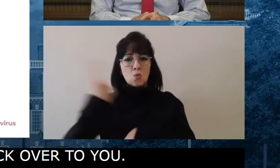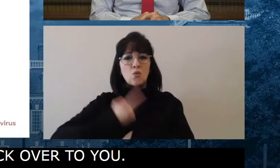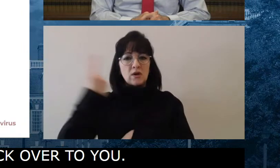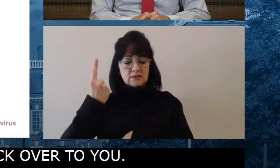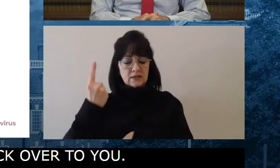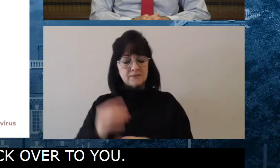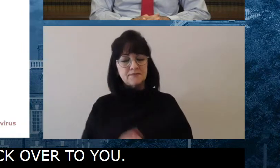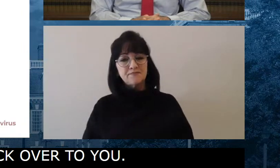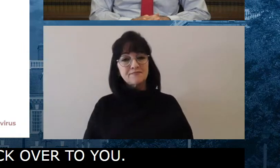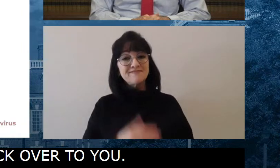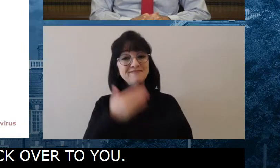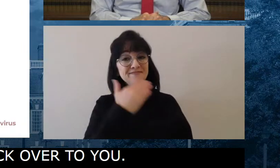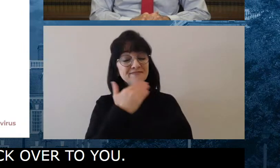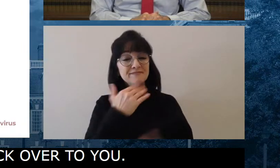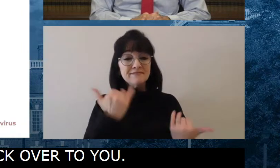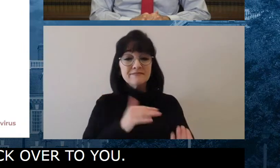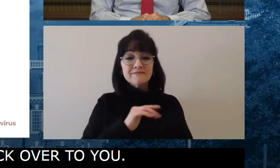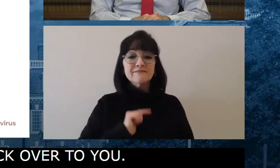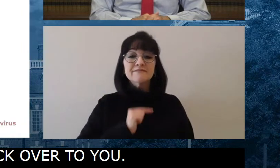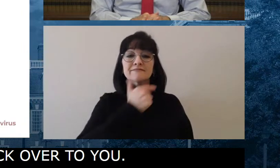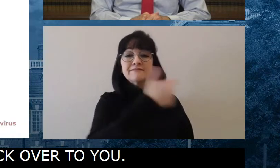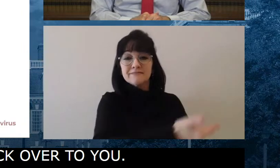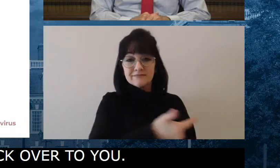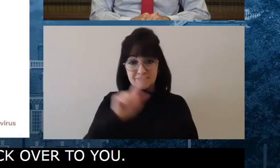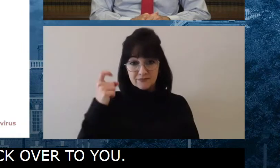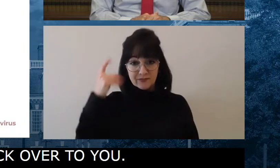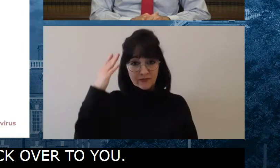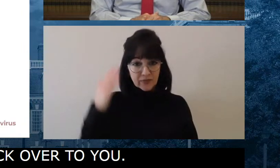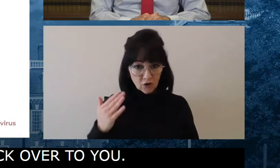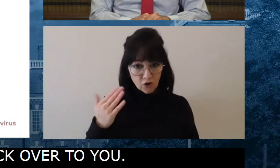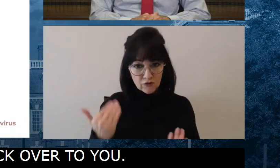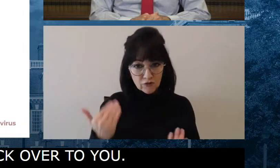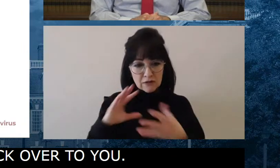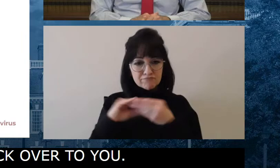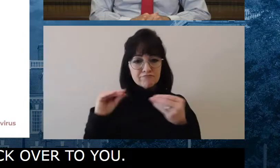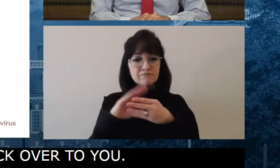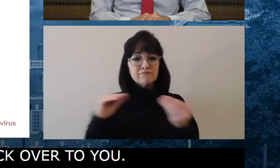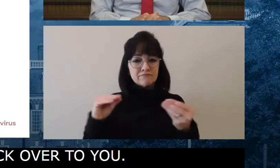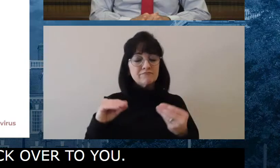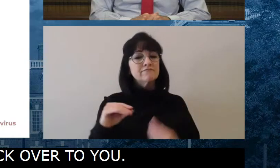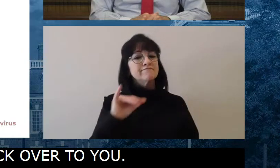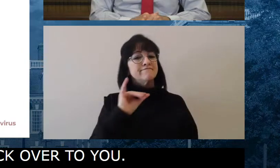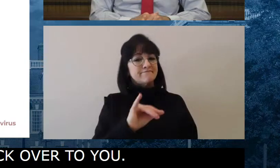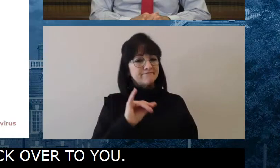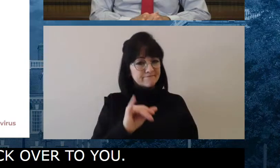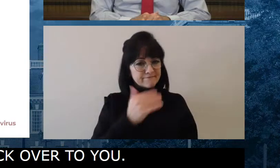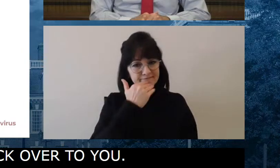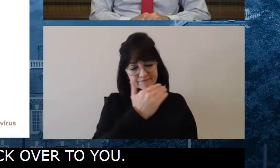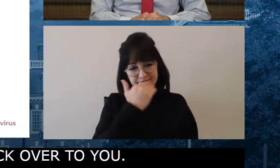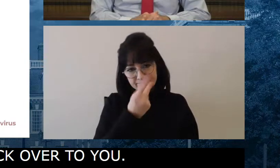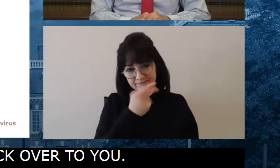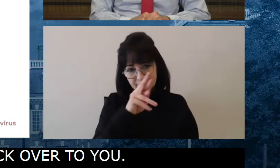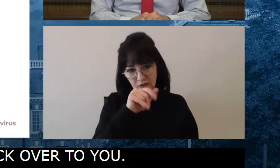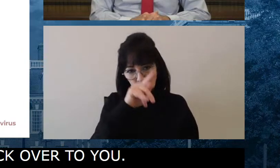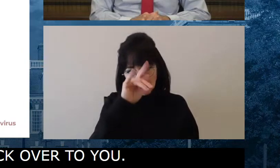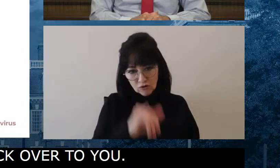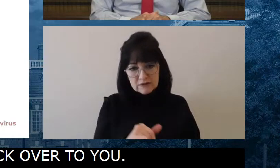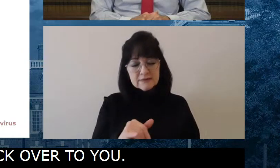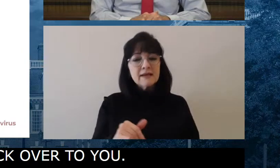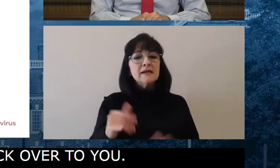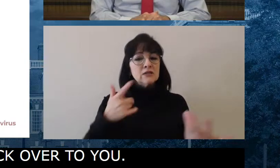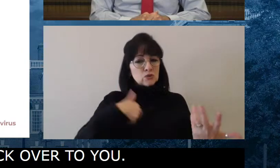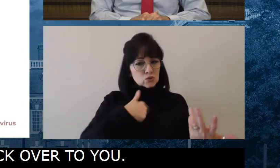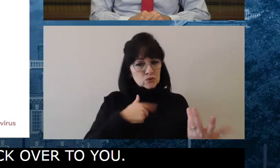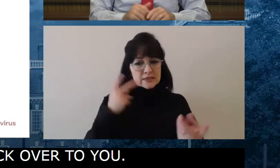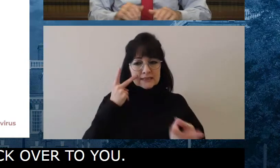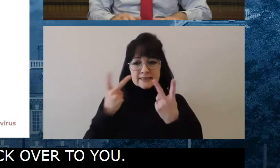testing, where we've got testing numbers that far exceed what we originally expected. And AJ's here to talk to us a